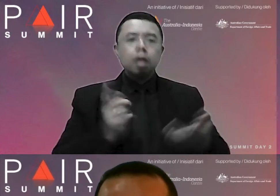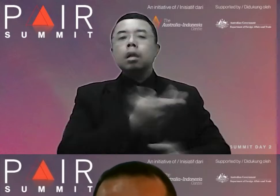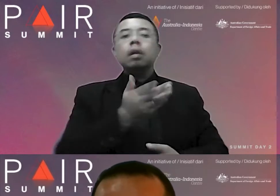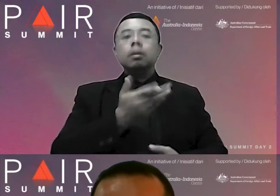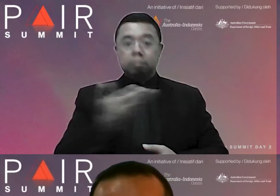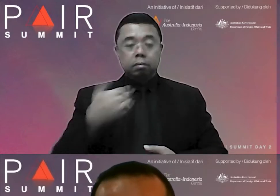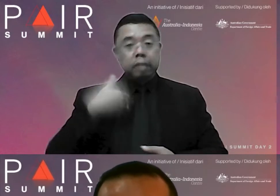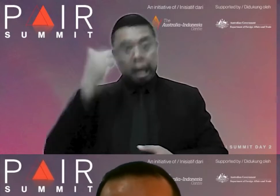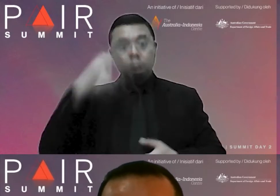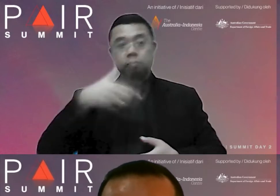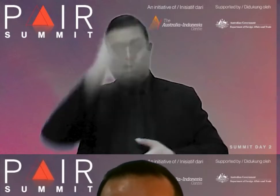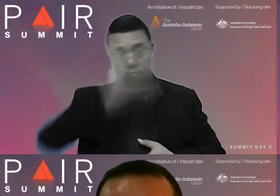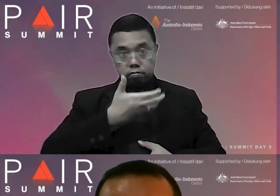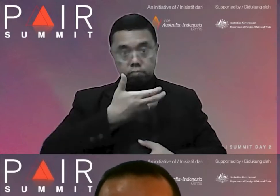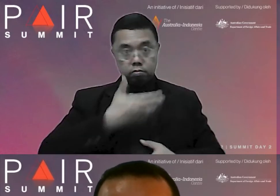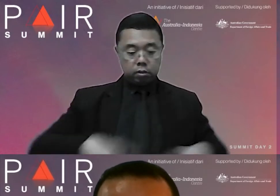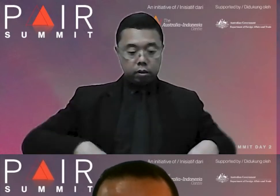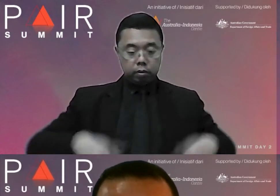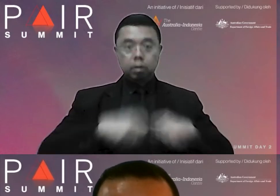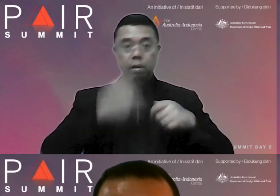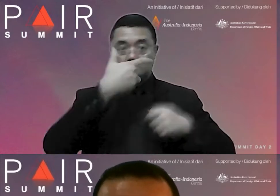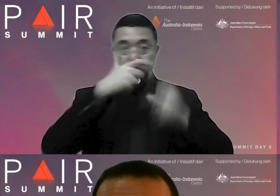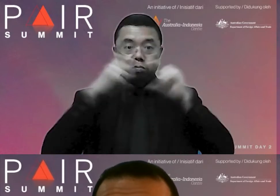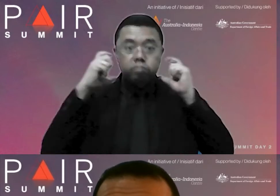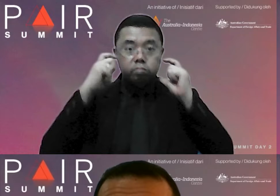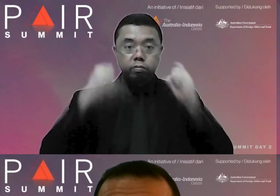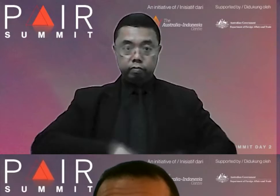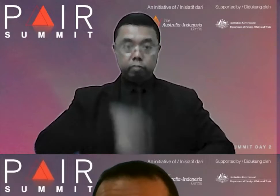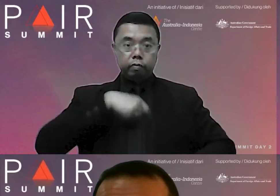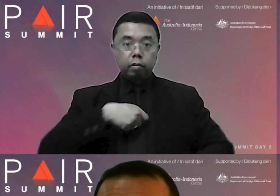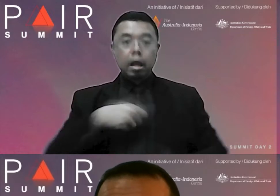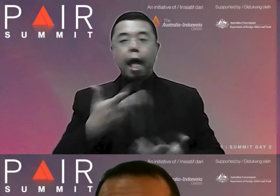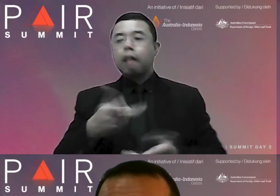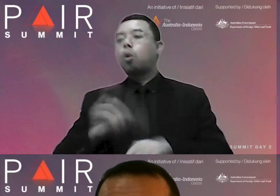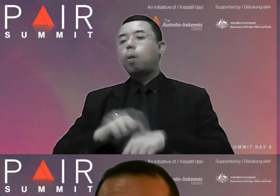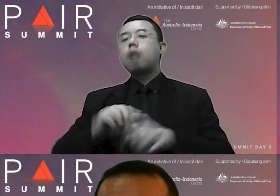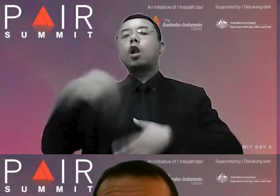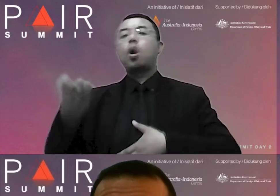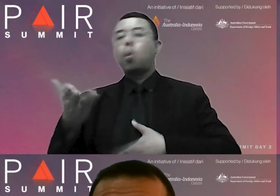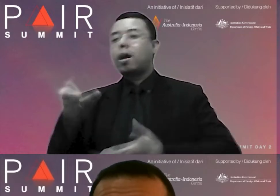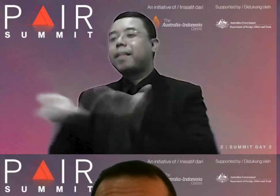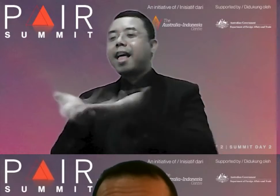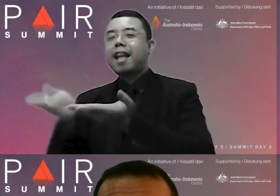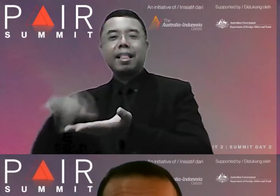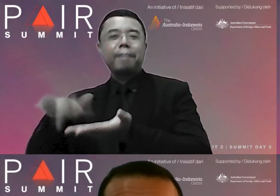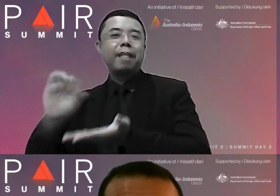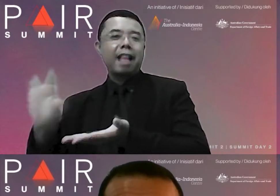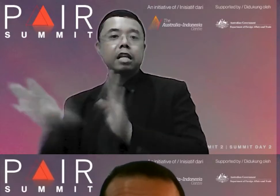from other places, for instance, during the outpatients in the clinics or in the other